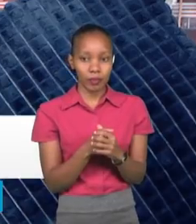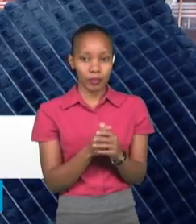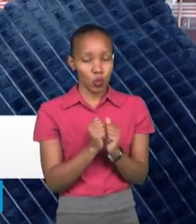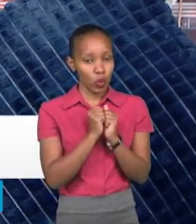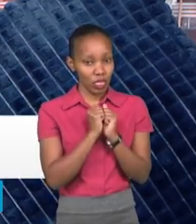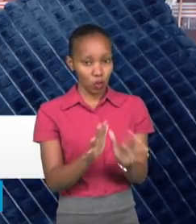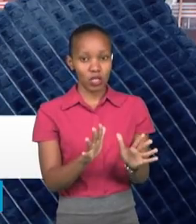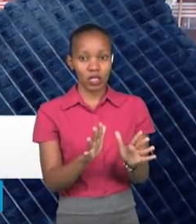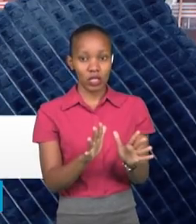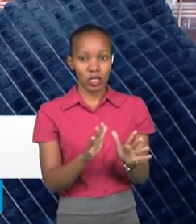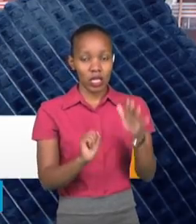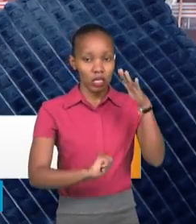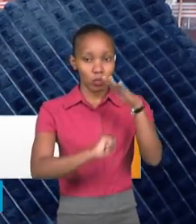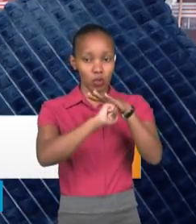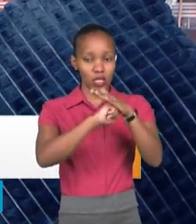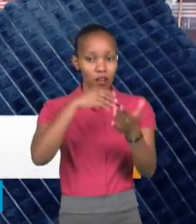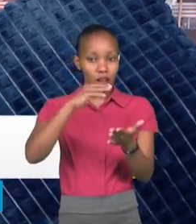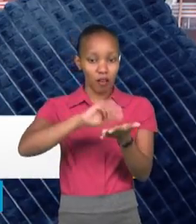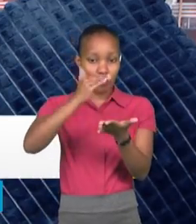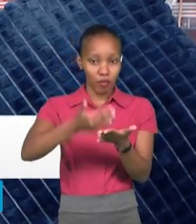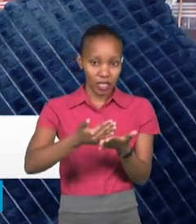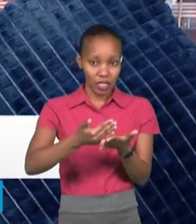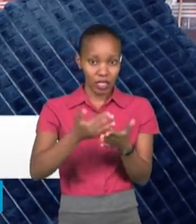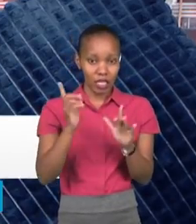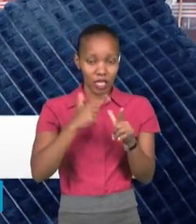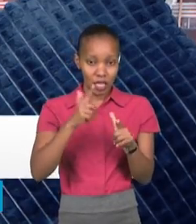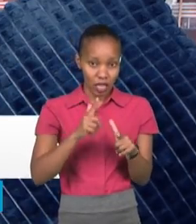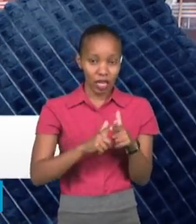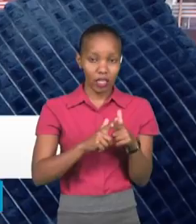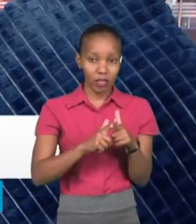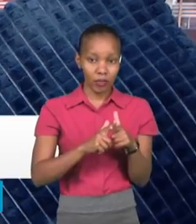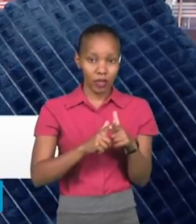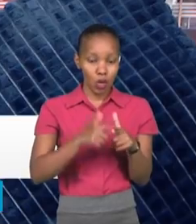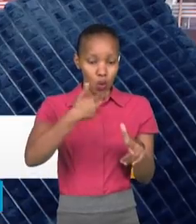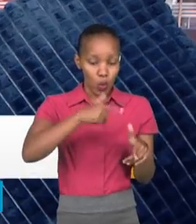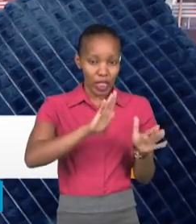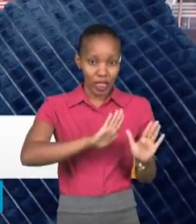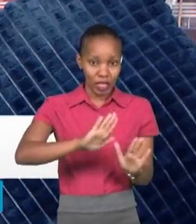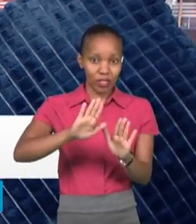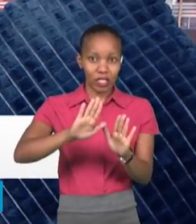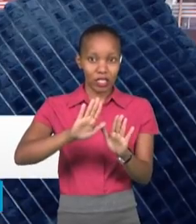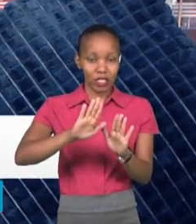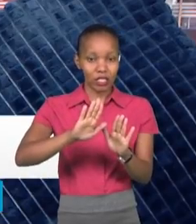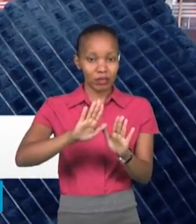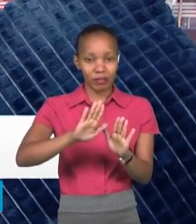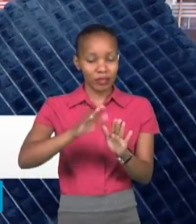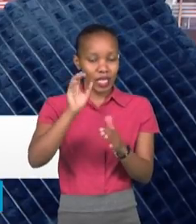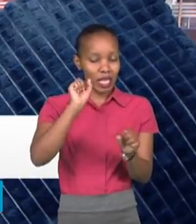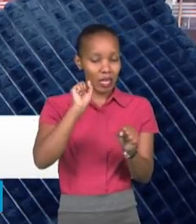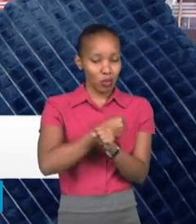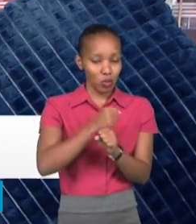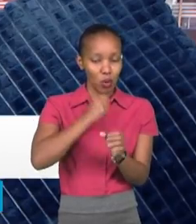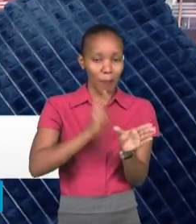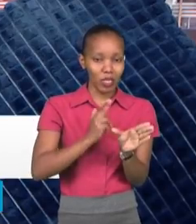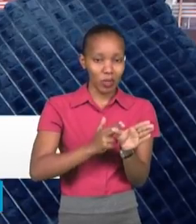without... the sponsorship funds yeah. we actually mm-hmm. left mm-hmm. Hanging. Mm-hmm. That's the main reason